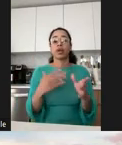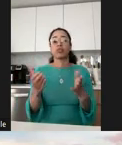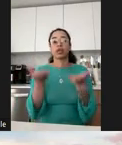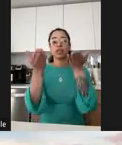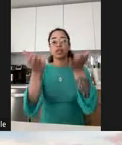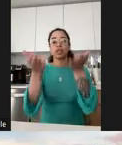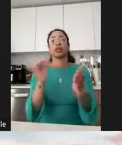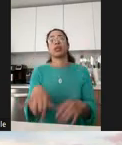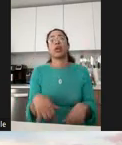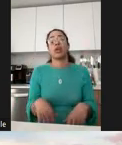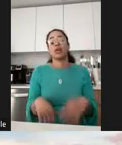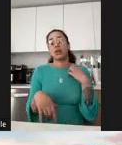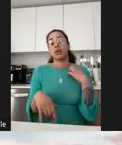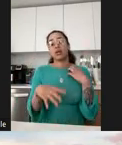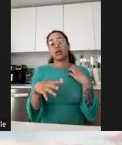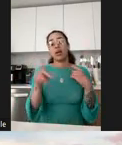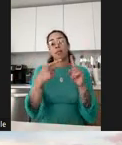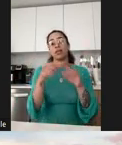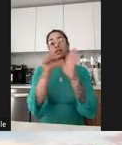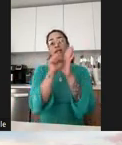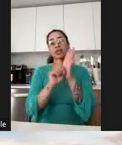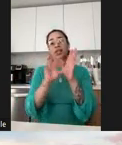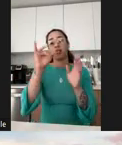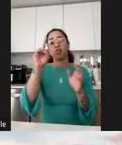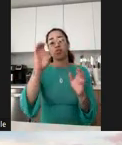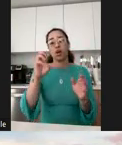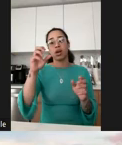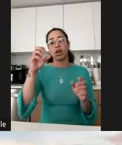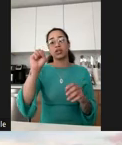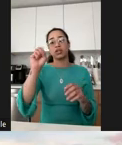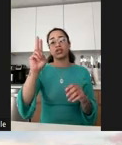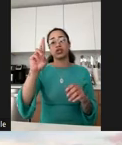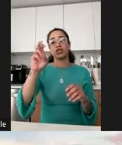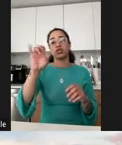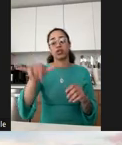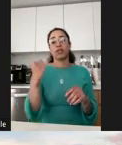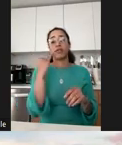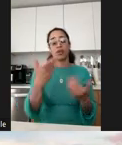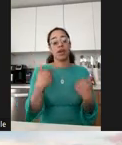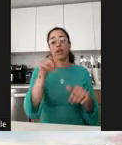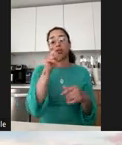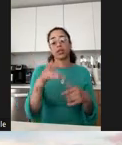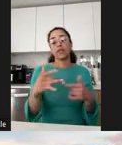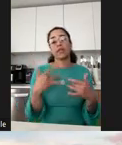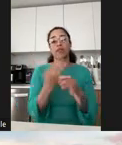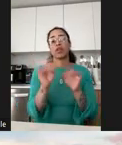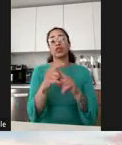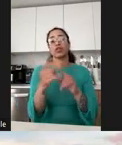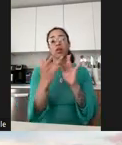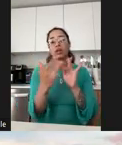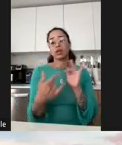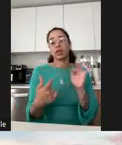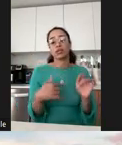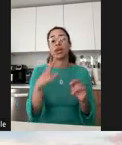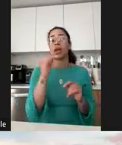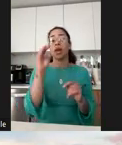statewide survey. If you do have any questions, you can feel free to reach out to myself and I'd be happy to assist you. And Marina, I'll